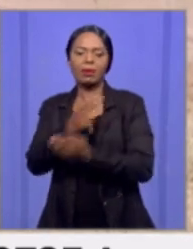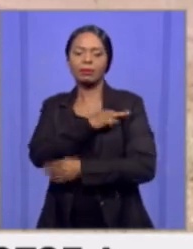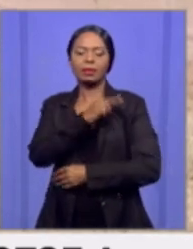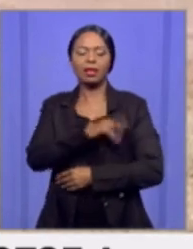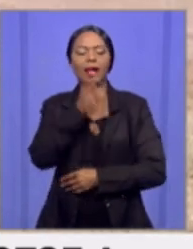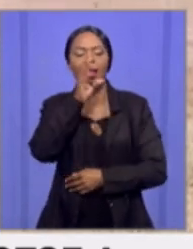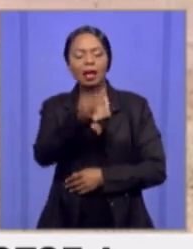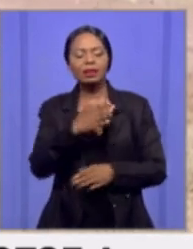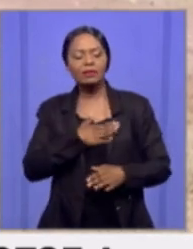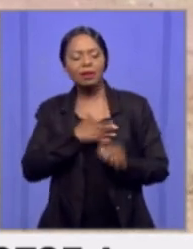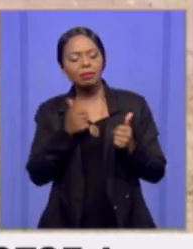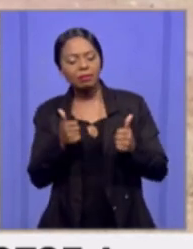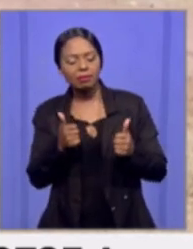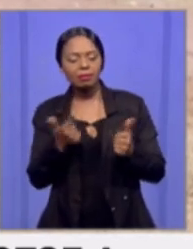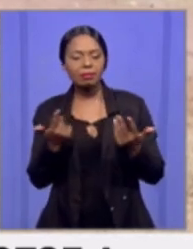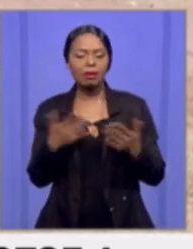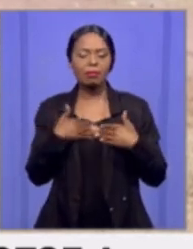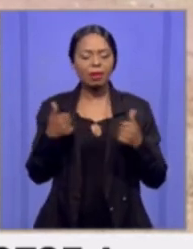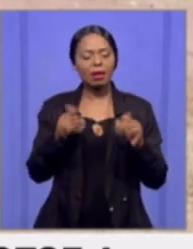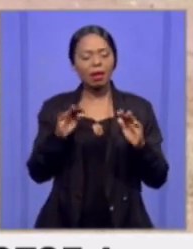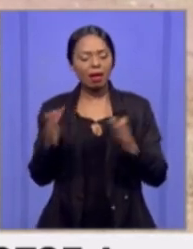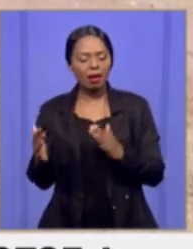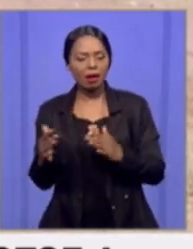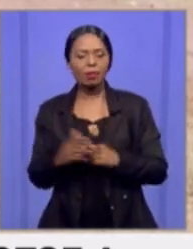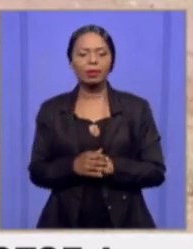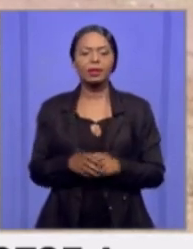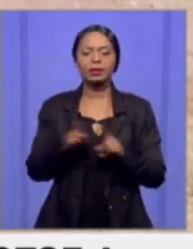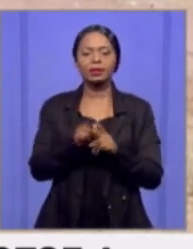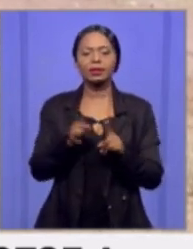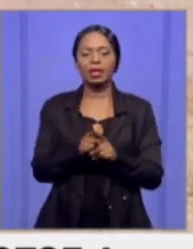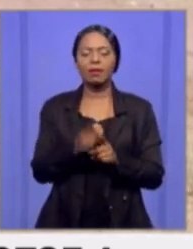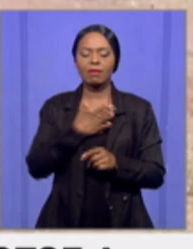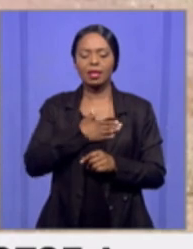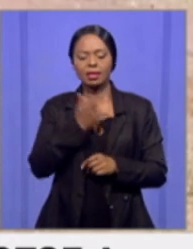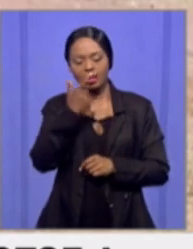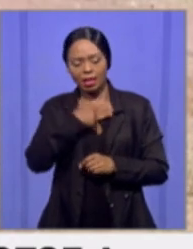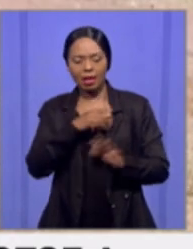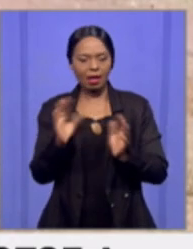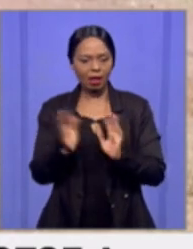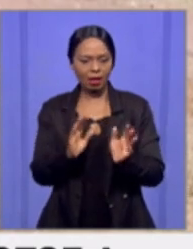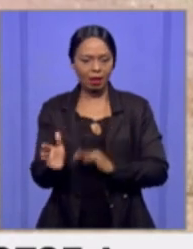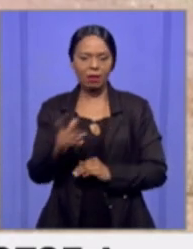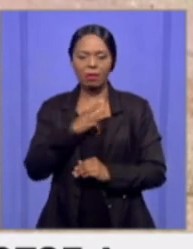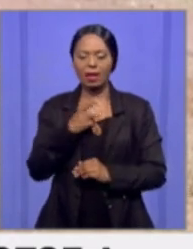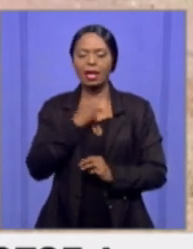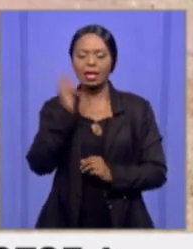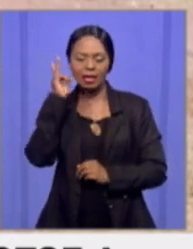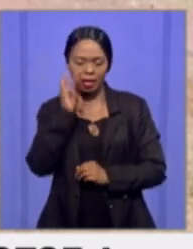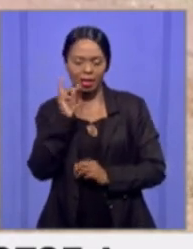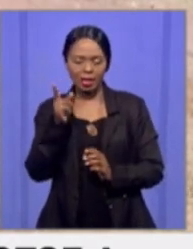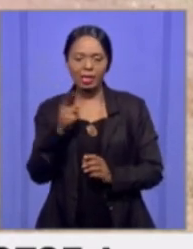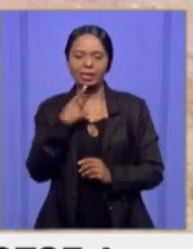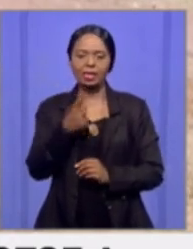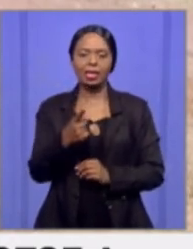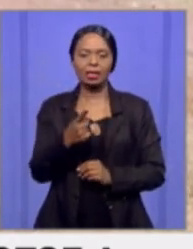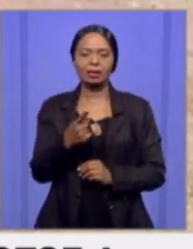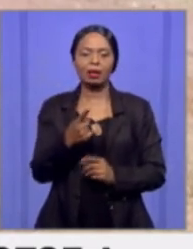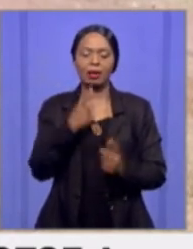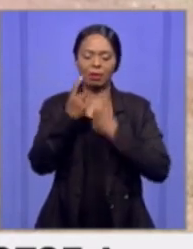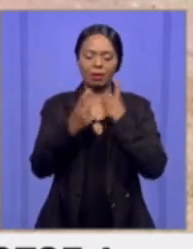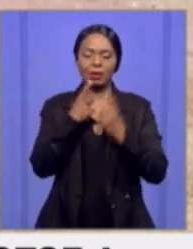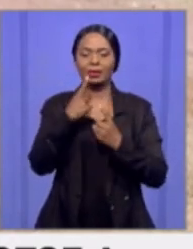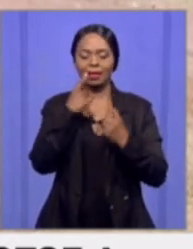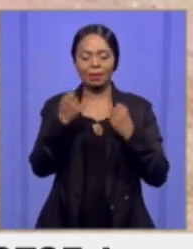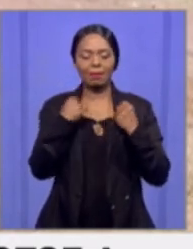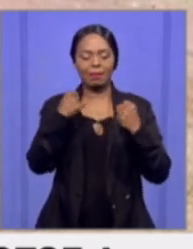jwang ba bolele se se ba sa ba tshwarang ga botse ka mokgwa ntho e re e kweleng re ile ra bona ba lela gore dibese